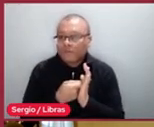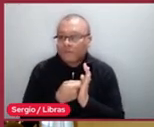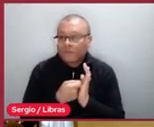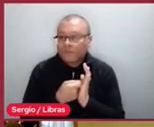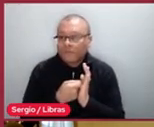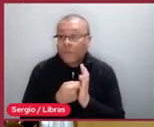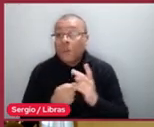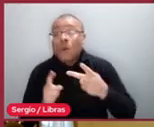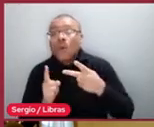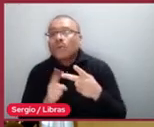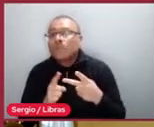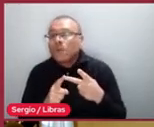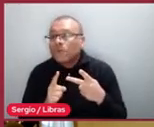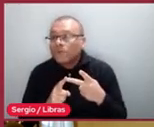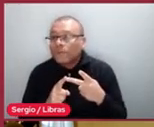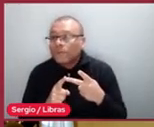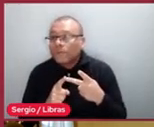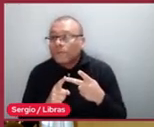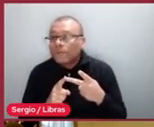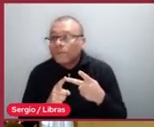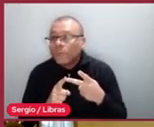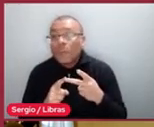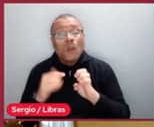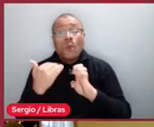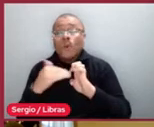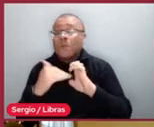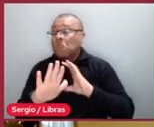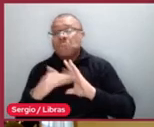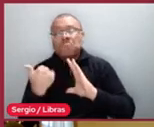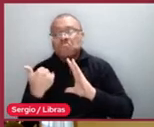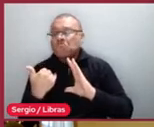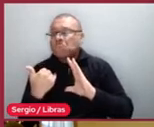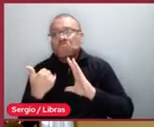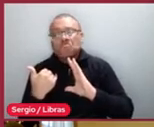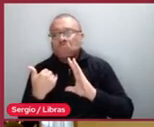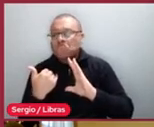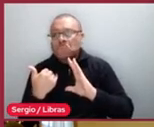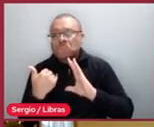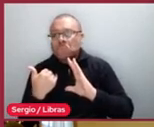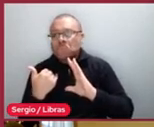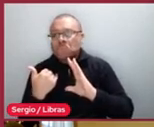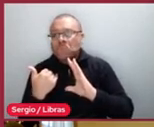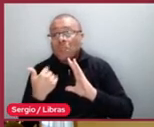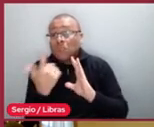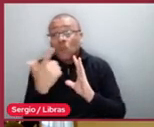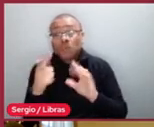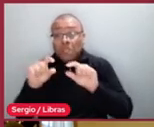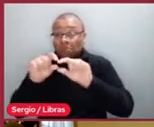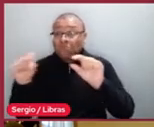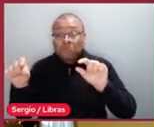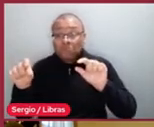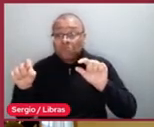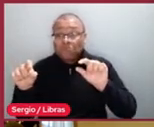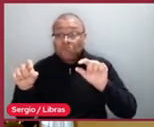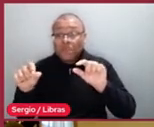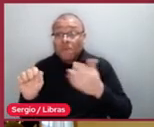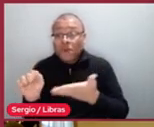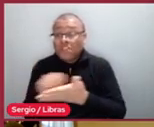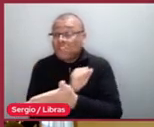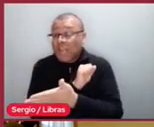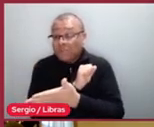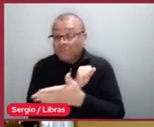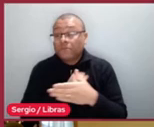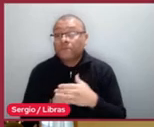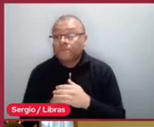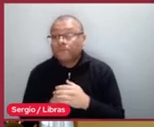On the second one, mail is not mandatory. In fact, it can't exist. We have to remove if it